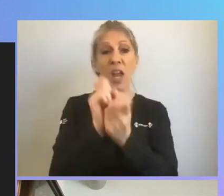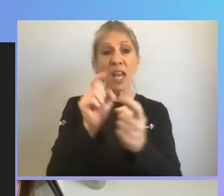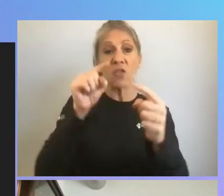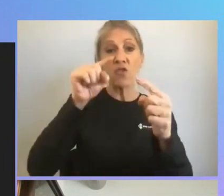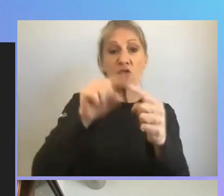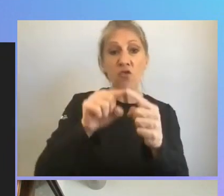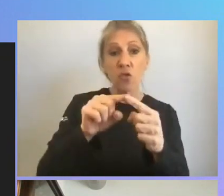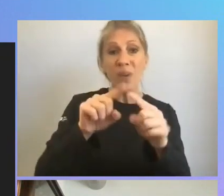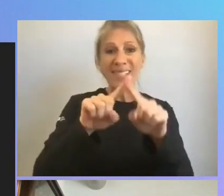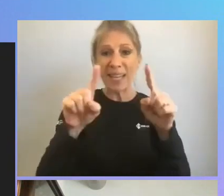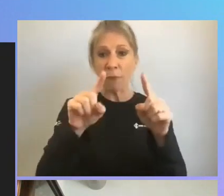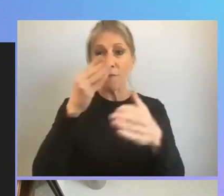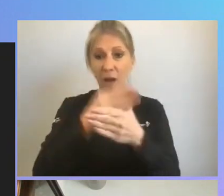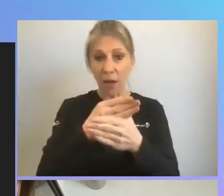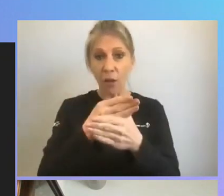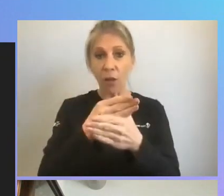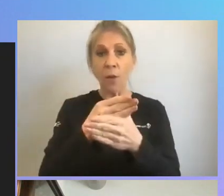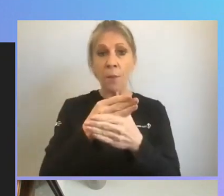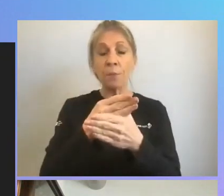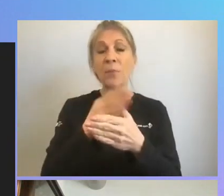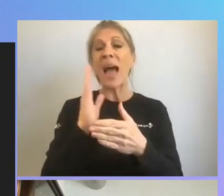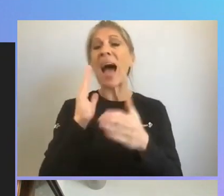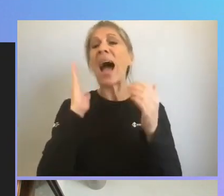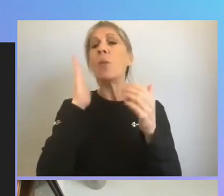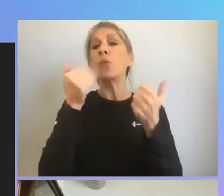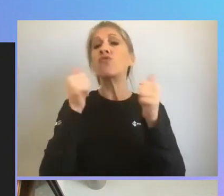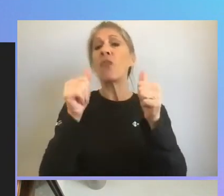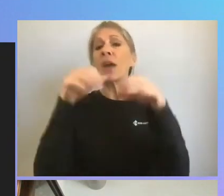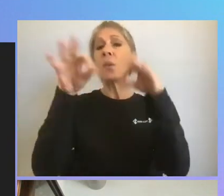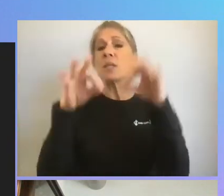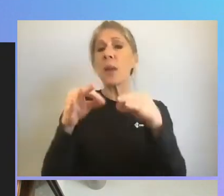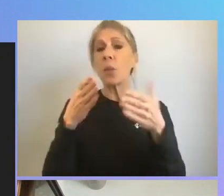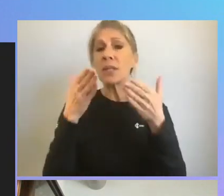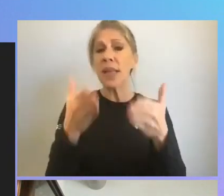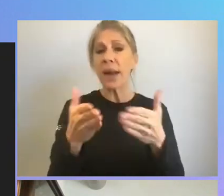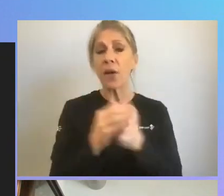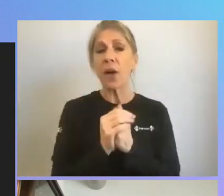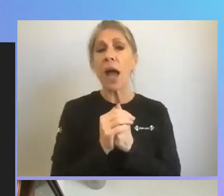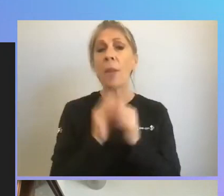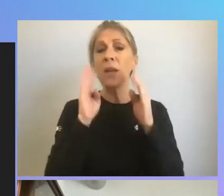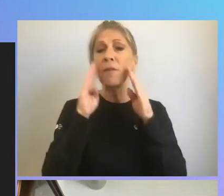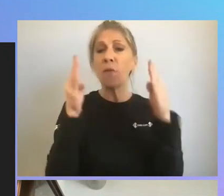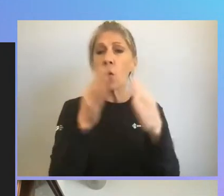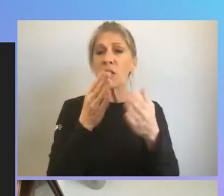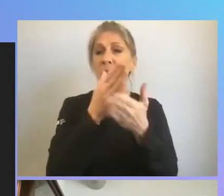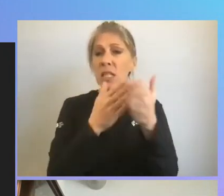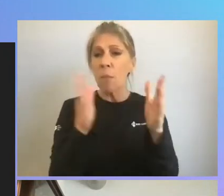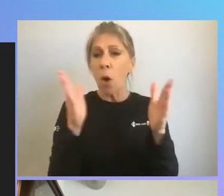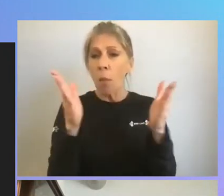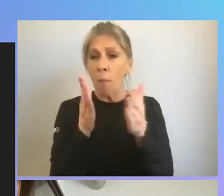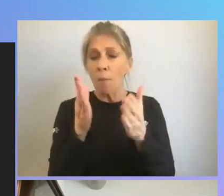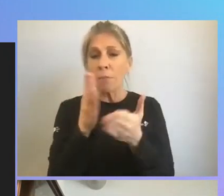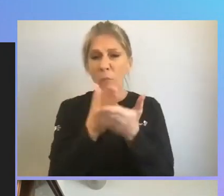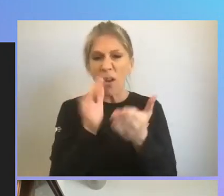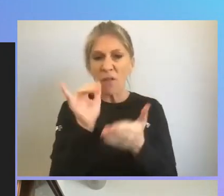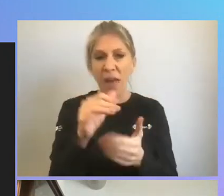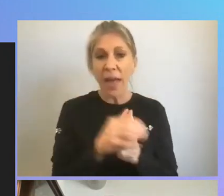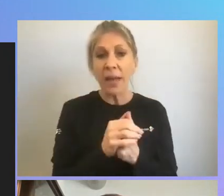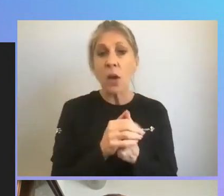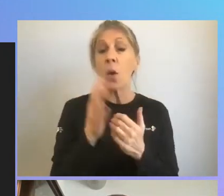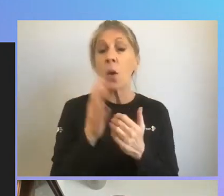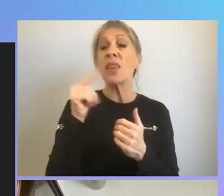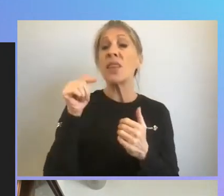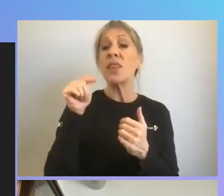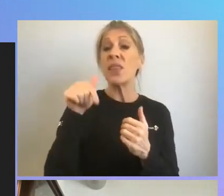file. And I'll try to describe what's on it, but I want to focus on a small part of this config. So what this will allow me to